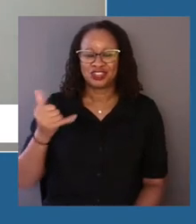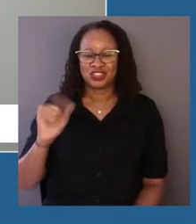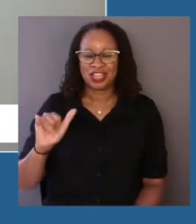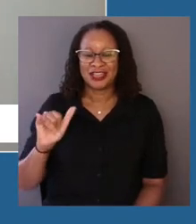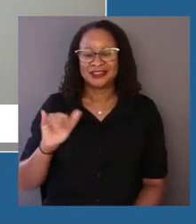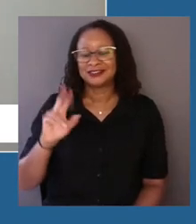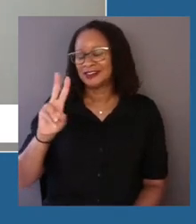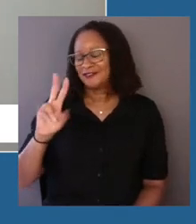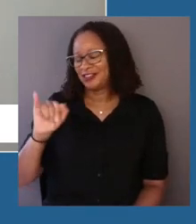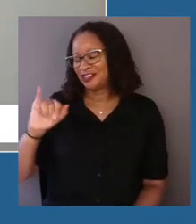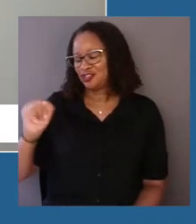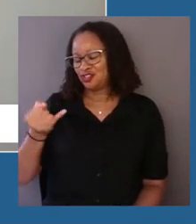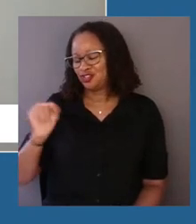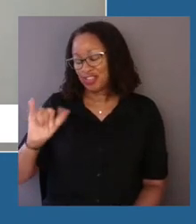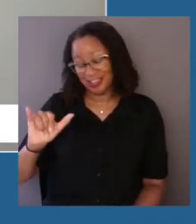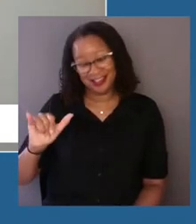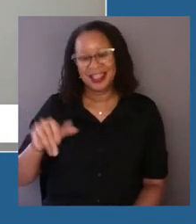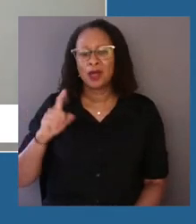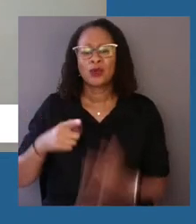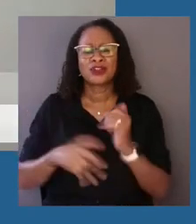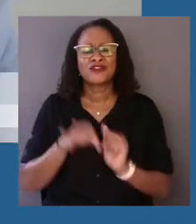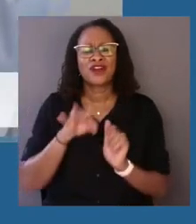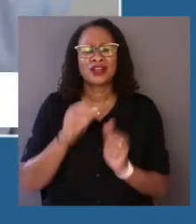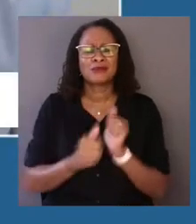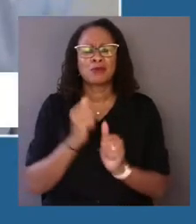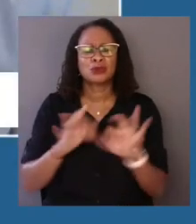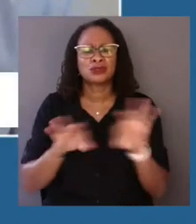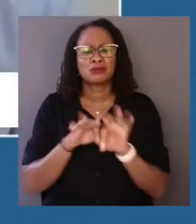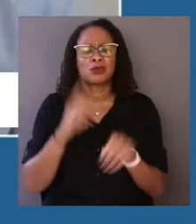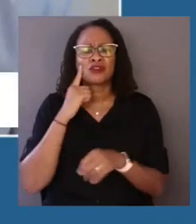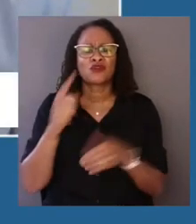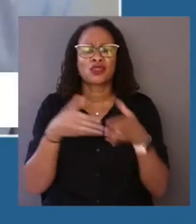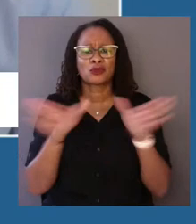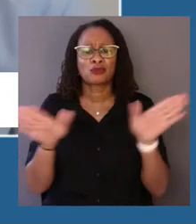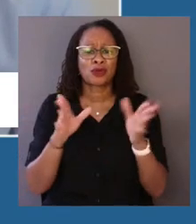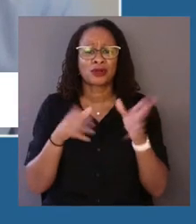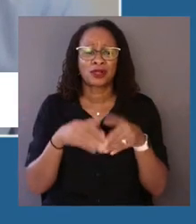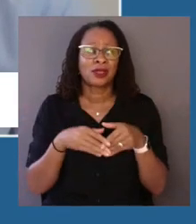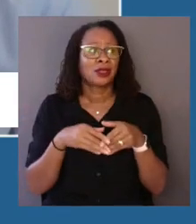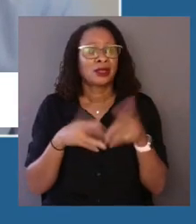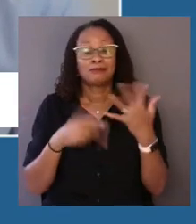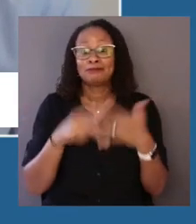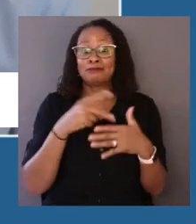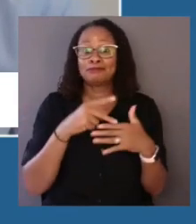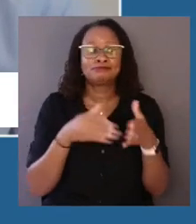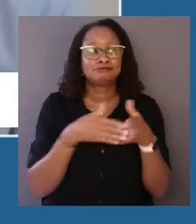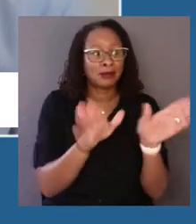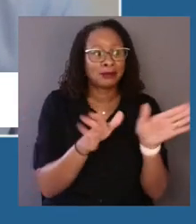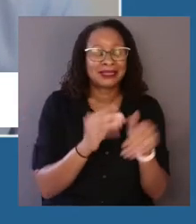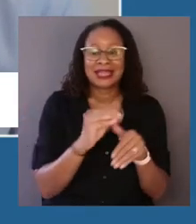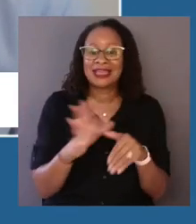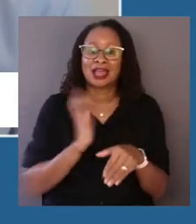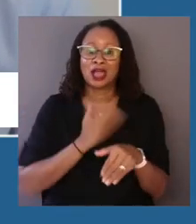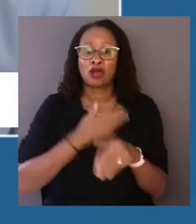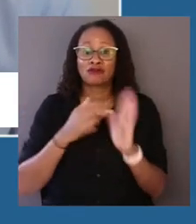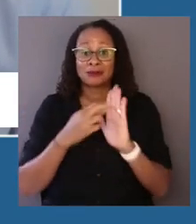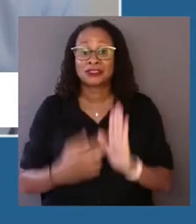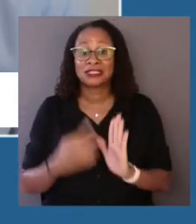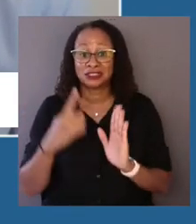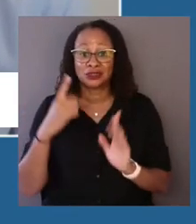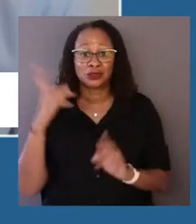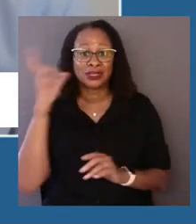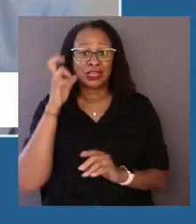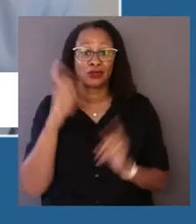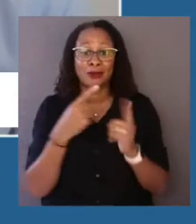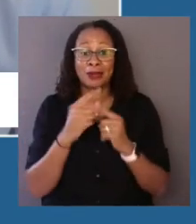What do you find most important for the broader public and our representatives to hear about